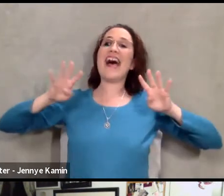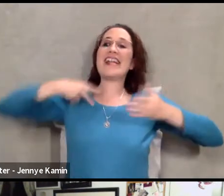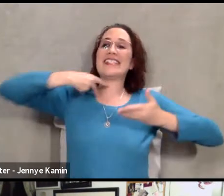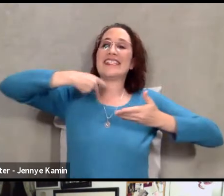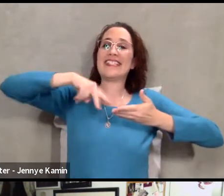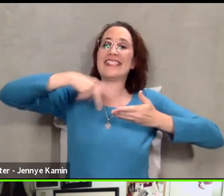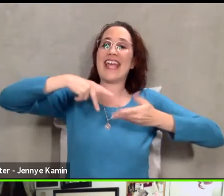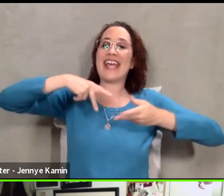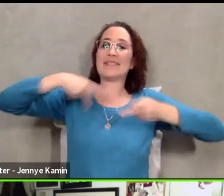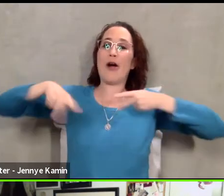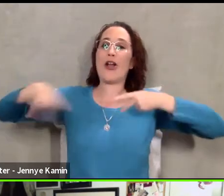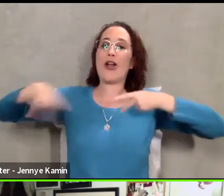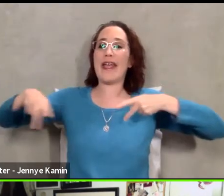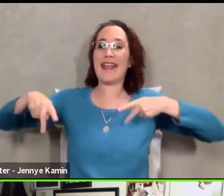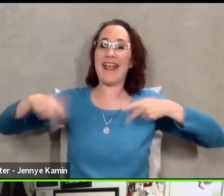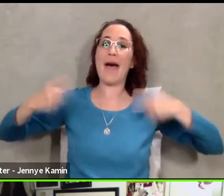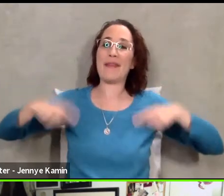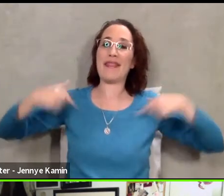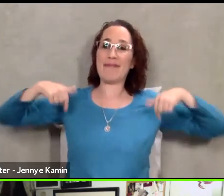And